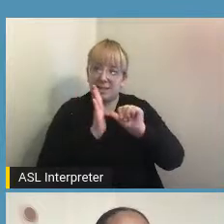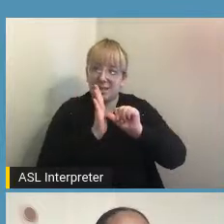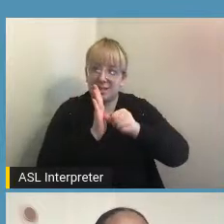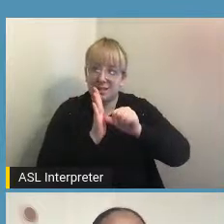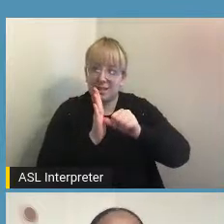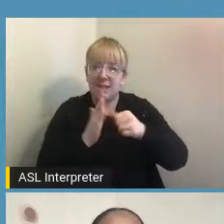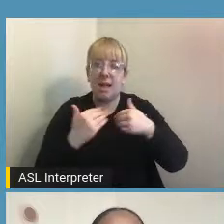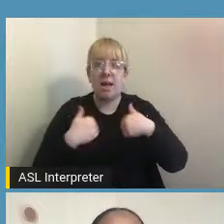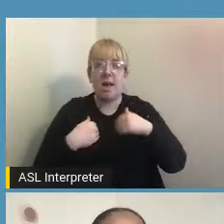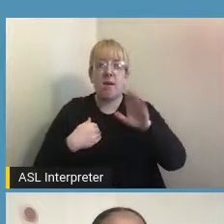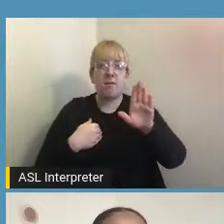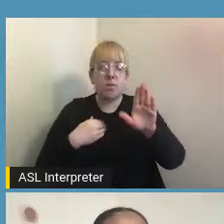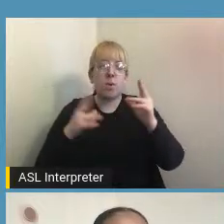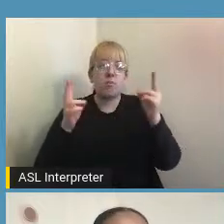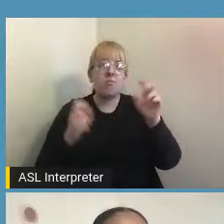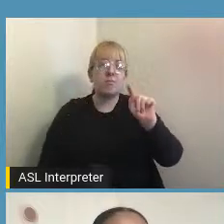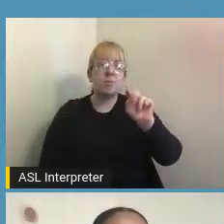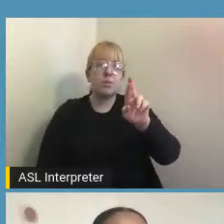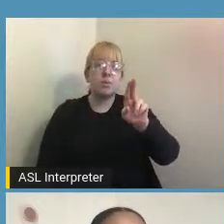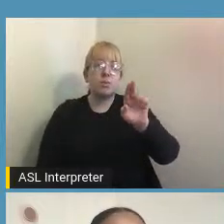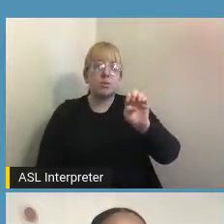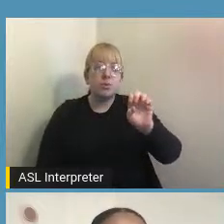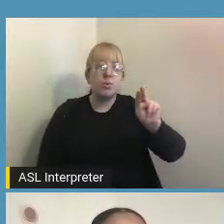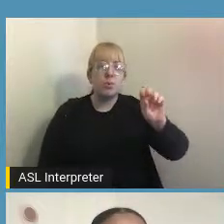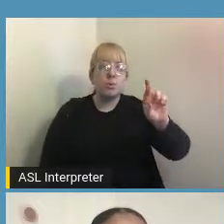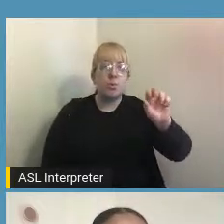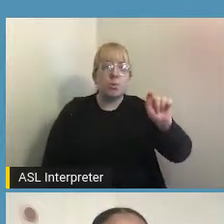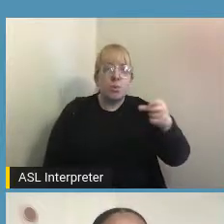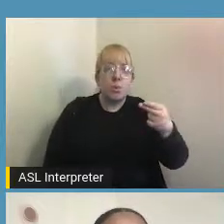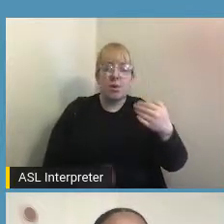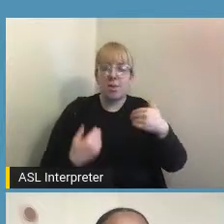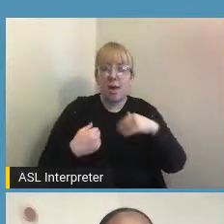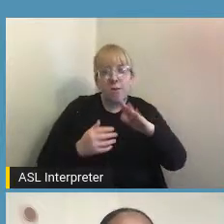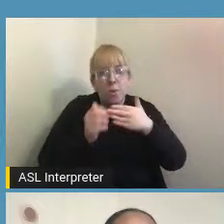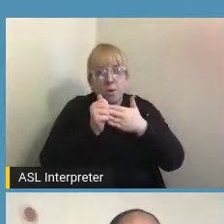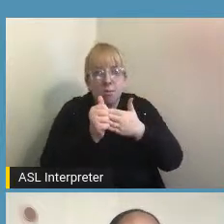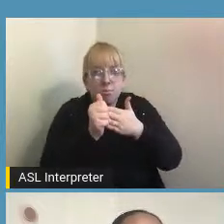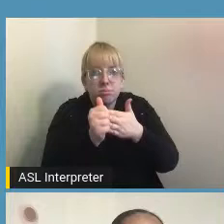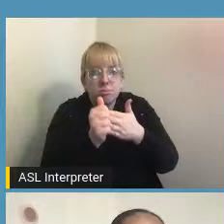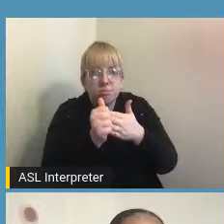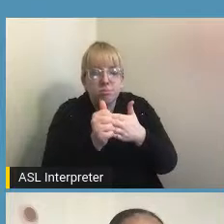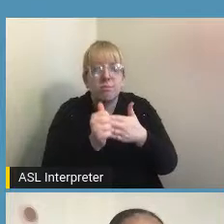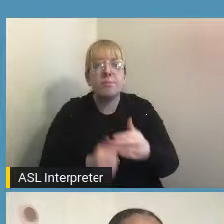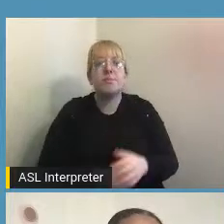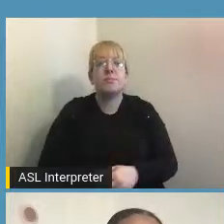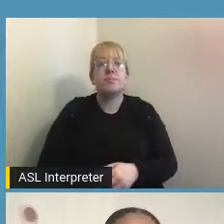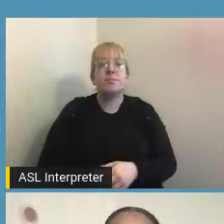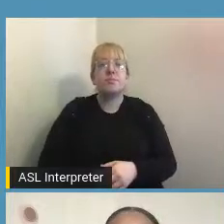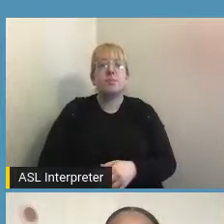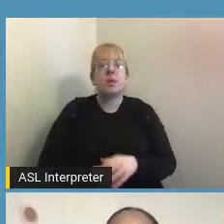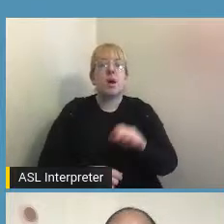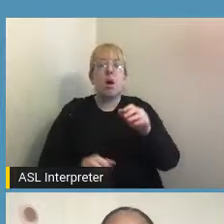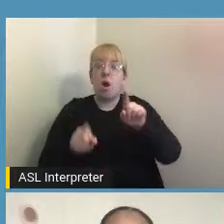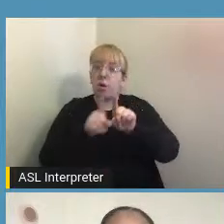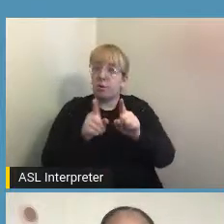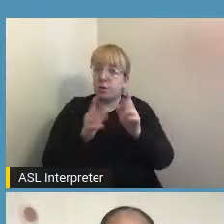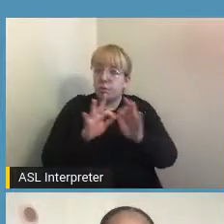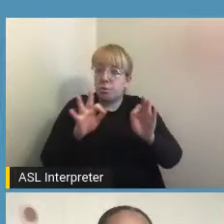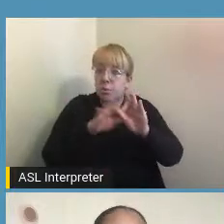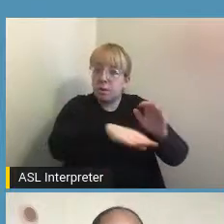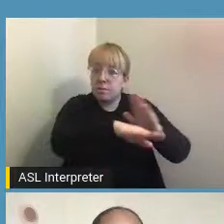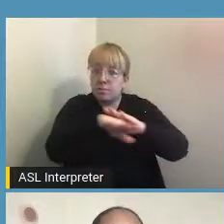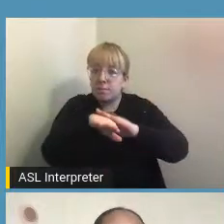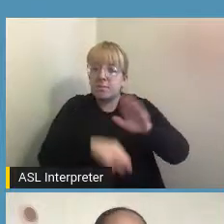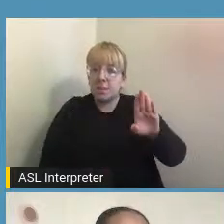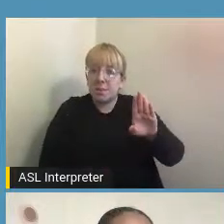north, but you can incorporate new ideas and you should scale for bandwidth. That's going to be